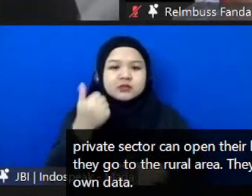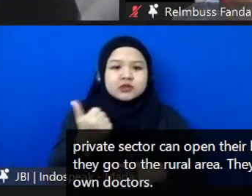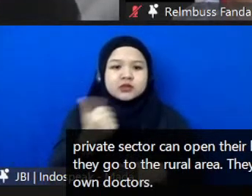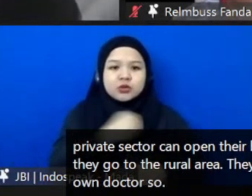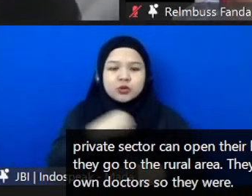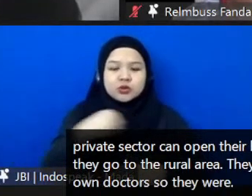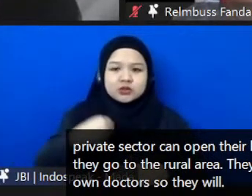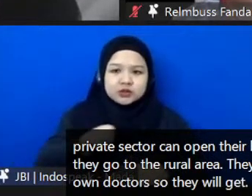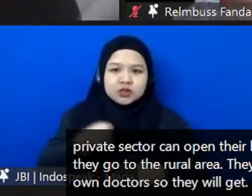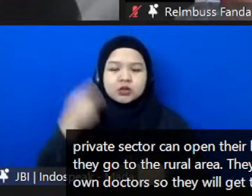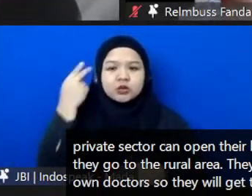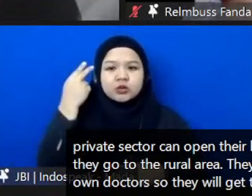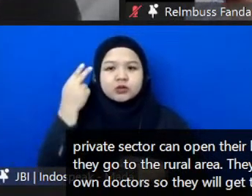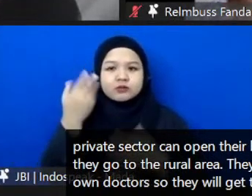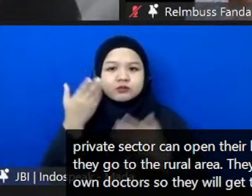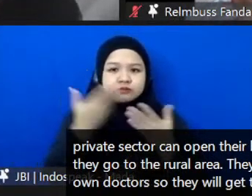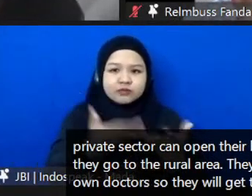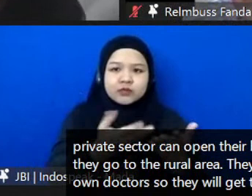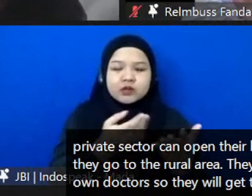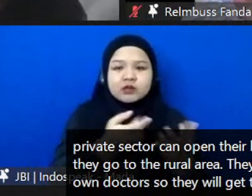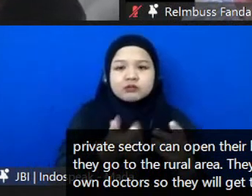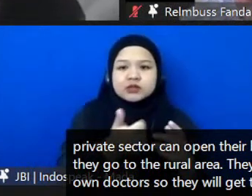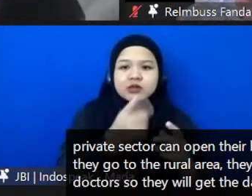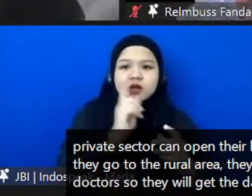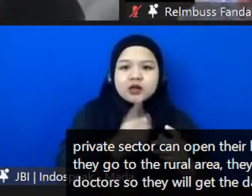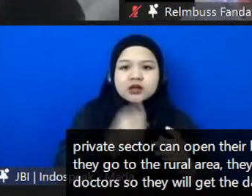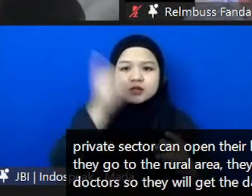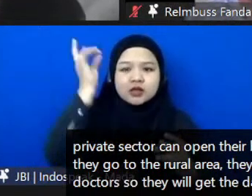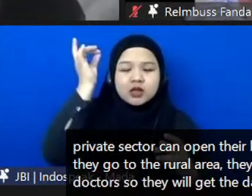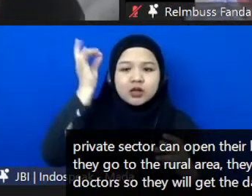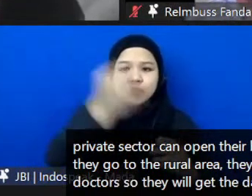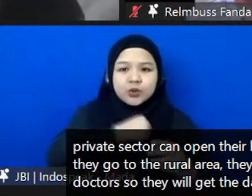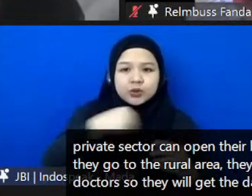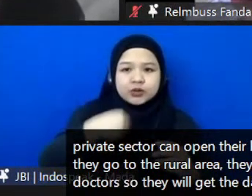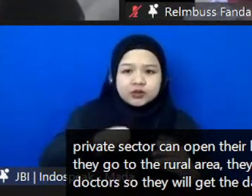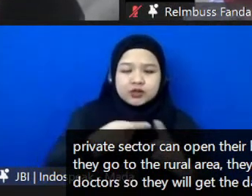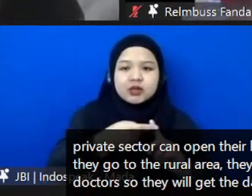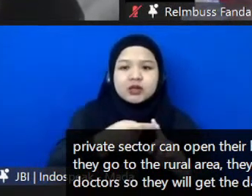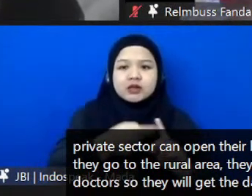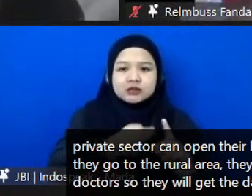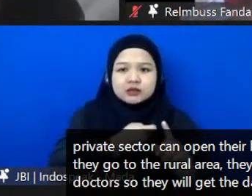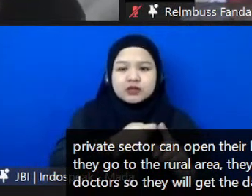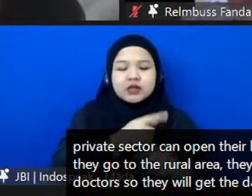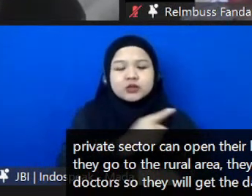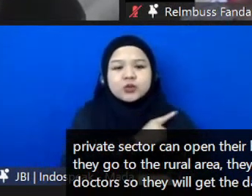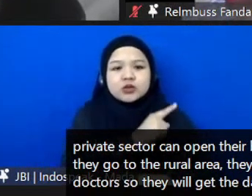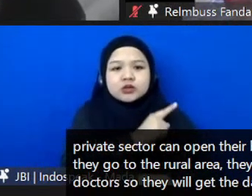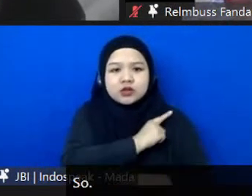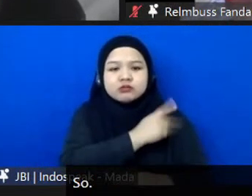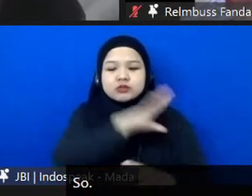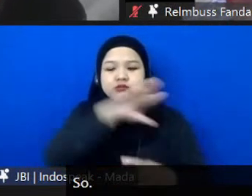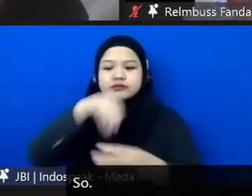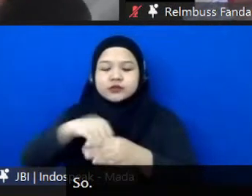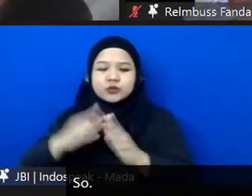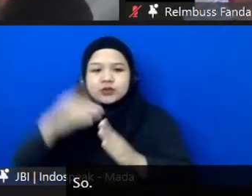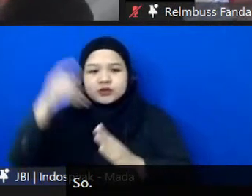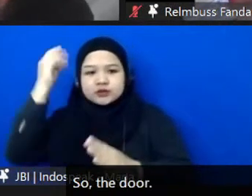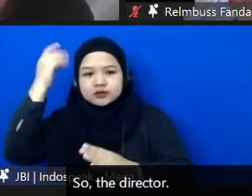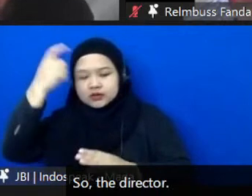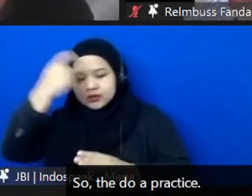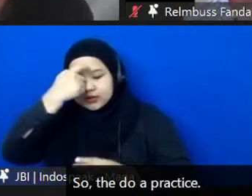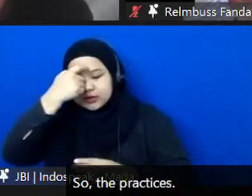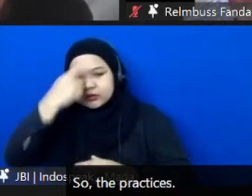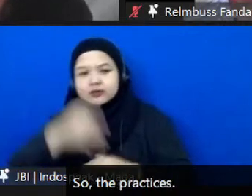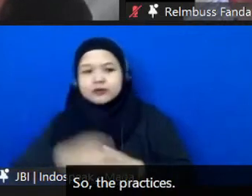they will get the doctors from the public sectors. So the dual